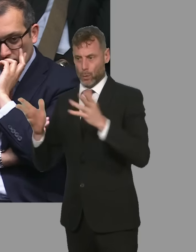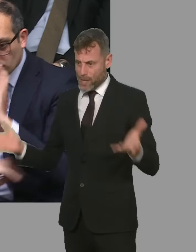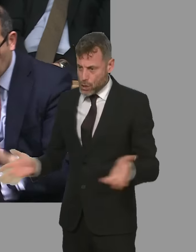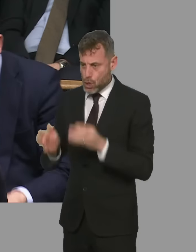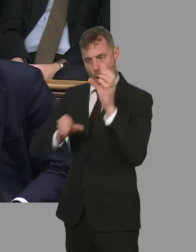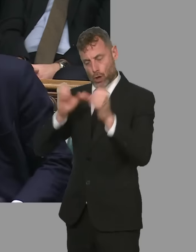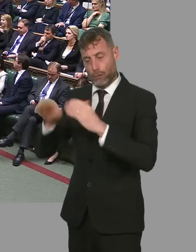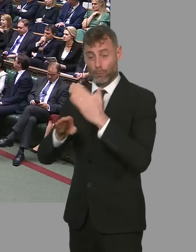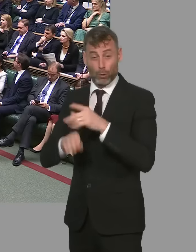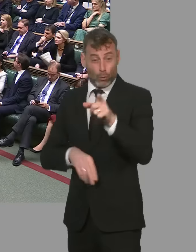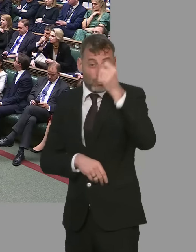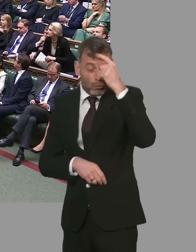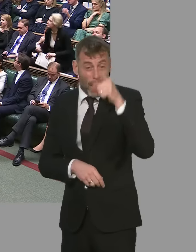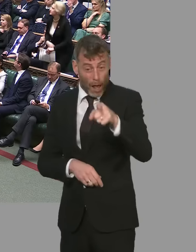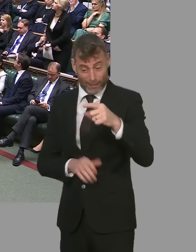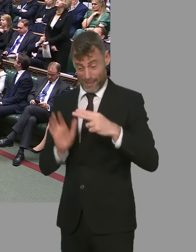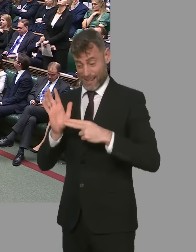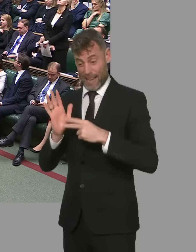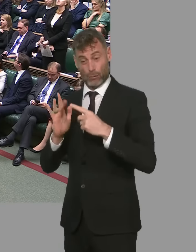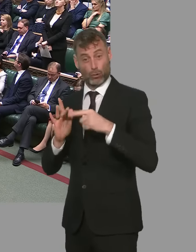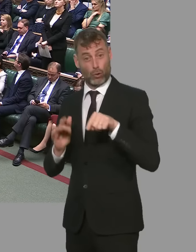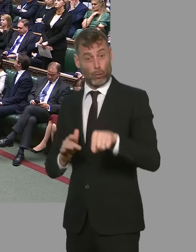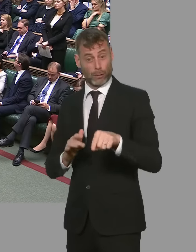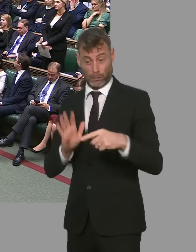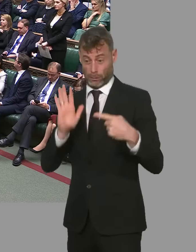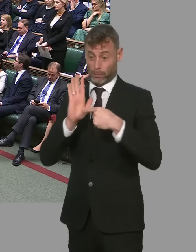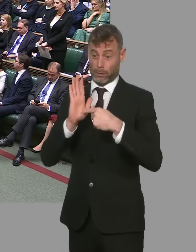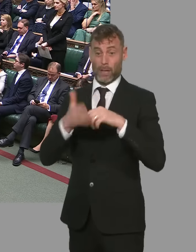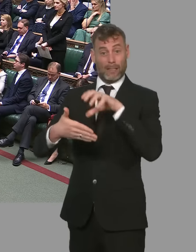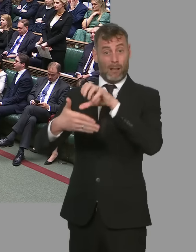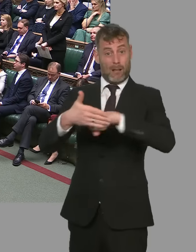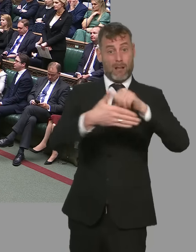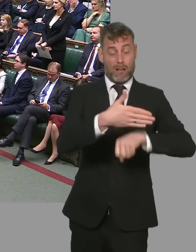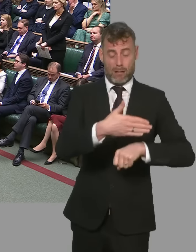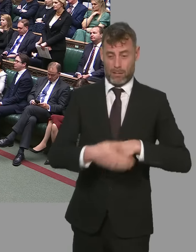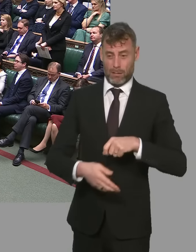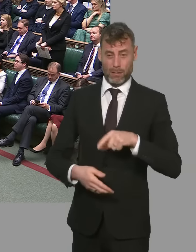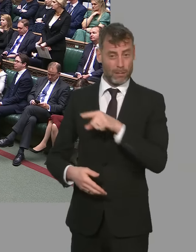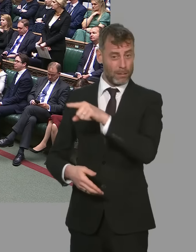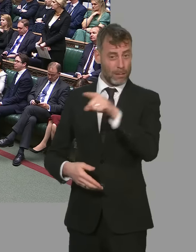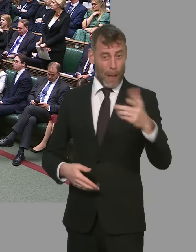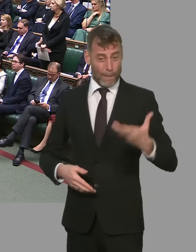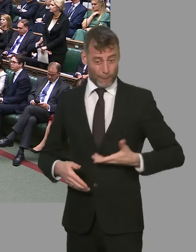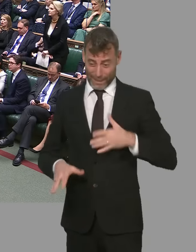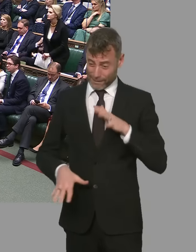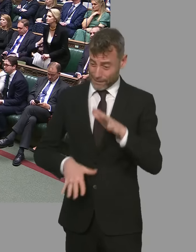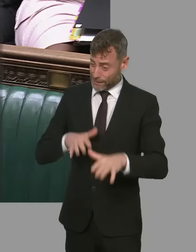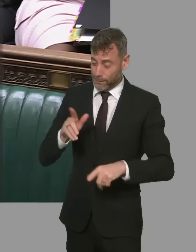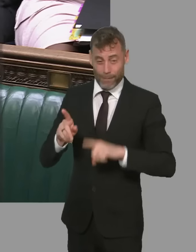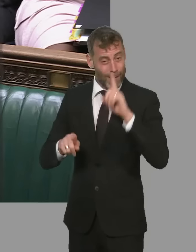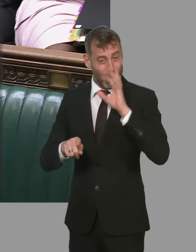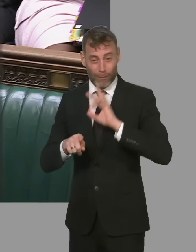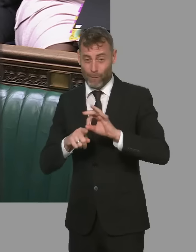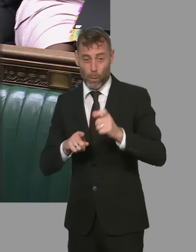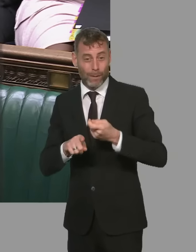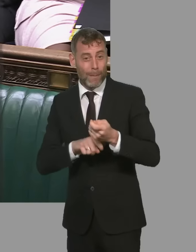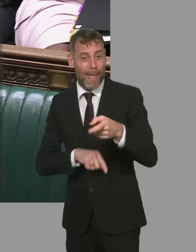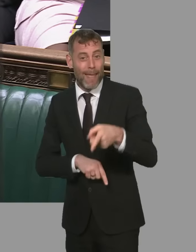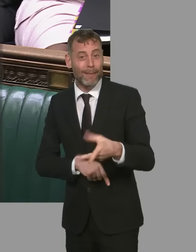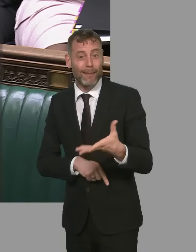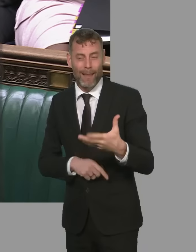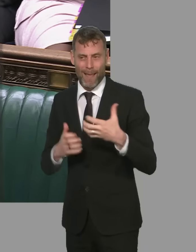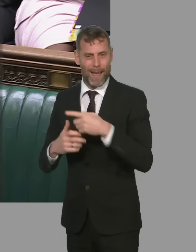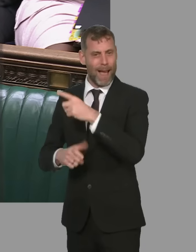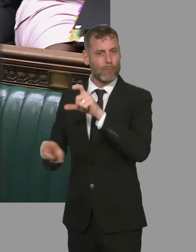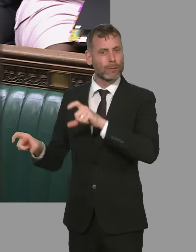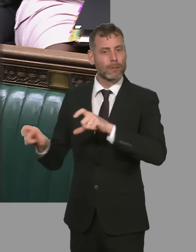survive? Prime Minister. Mr. Speaker, the steps we've taken have been to repair the damage that was done by the previous government,